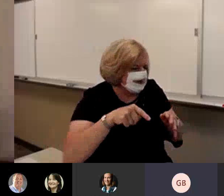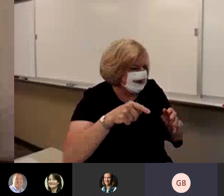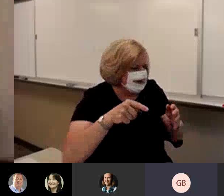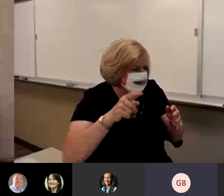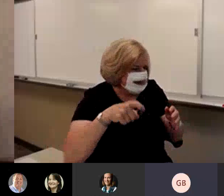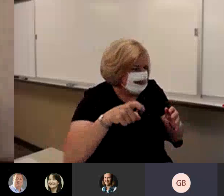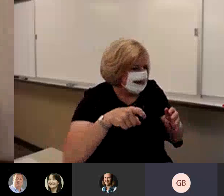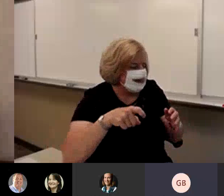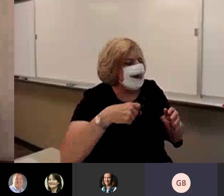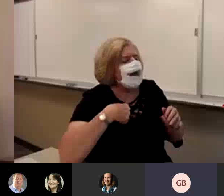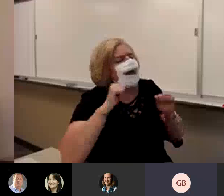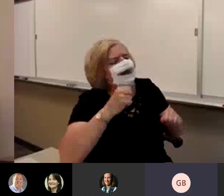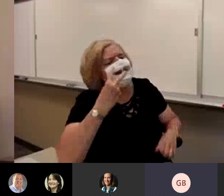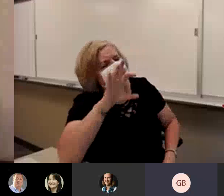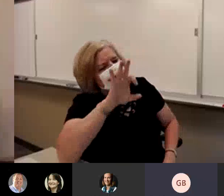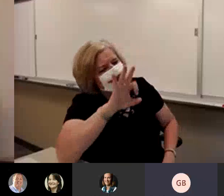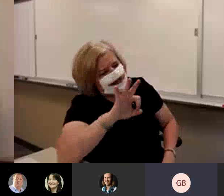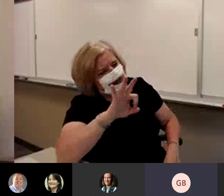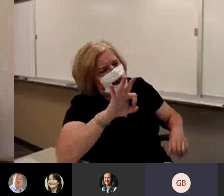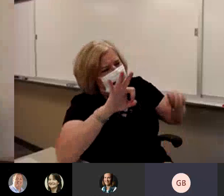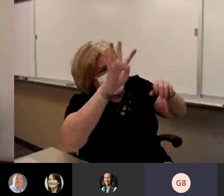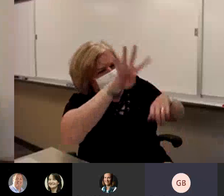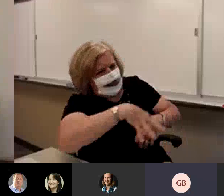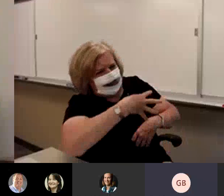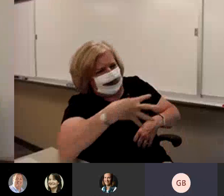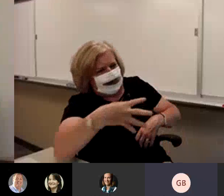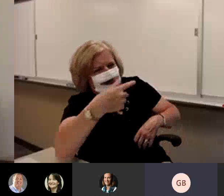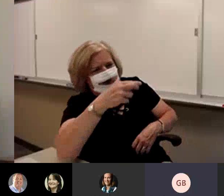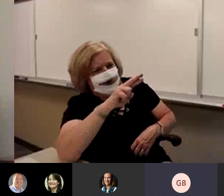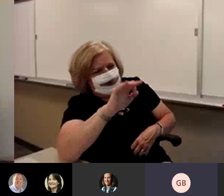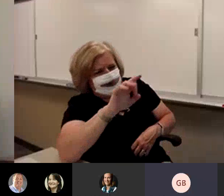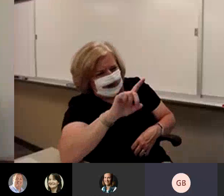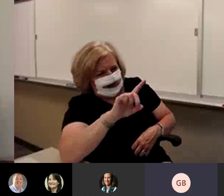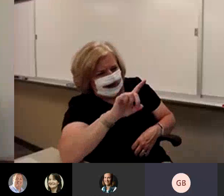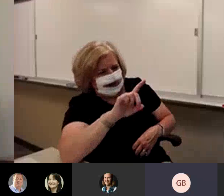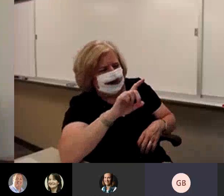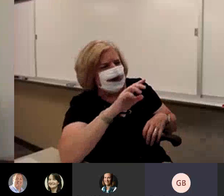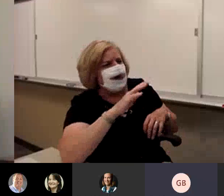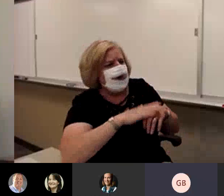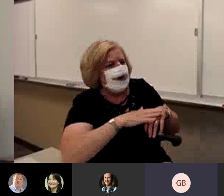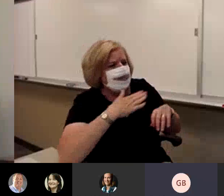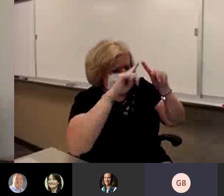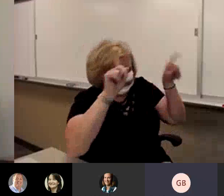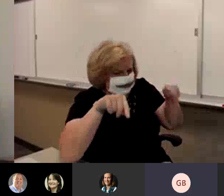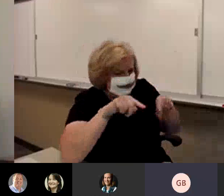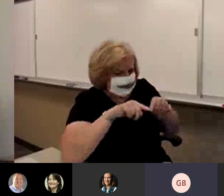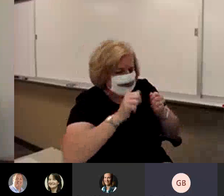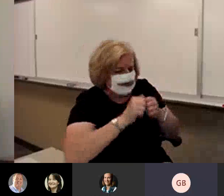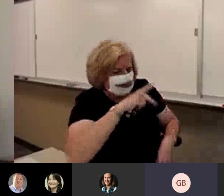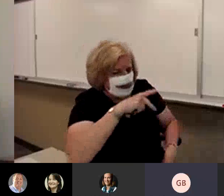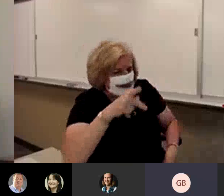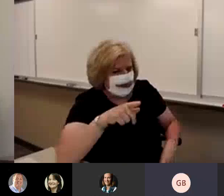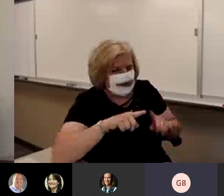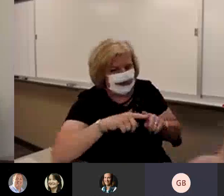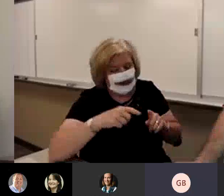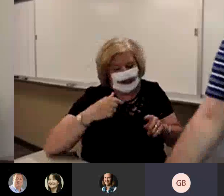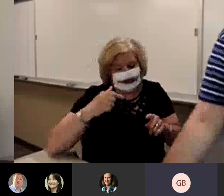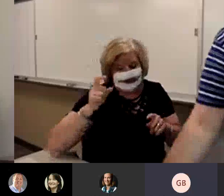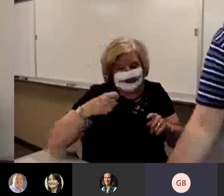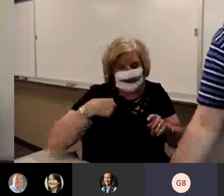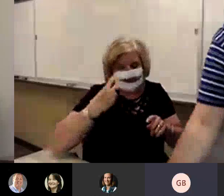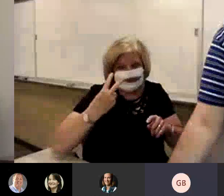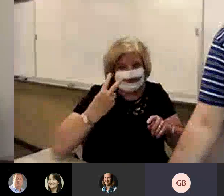I can see the 9 grid on my one screen, and like when you have your PowerPoint, mm-hmm. but like, am I supposed to be seeing